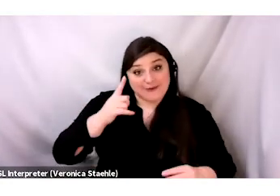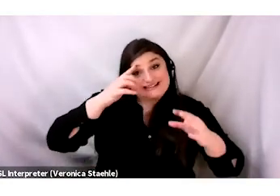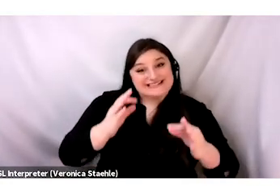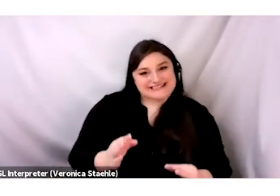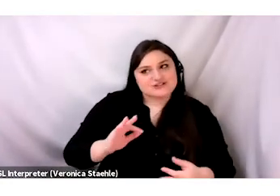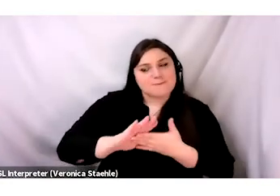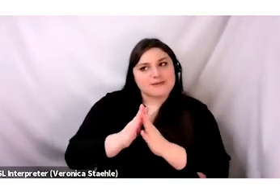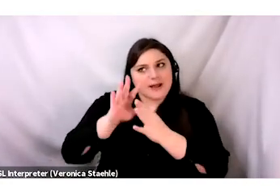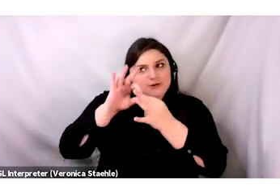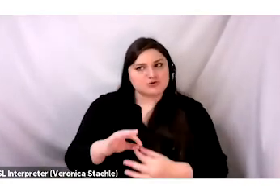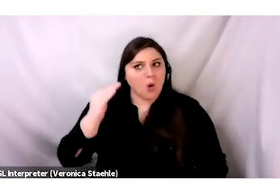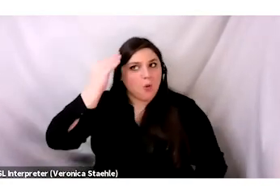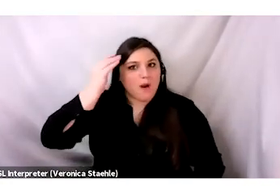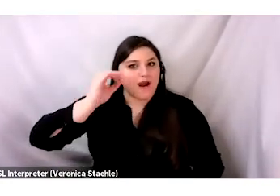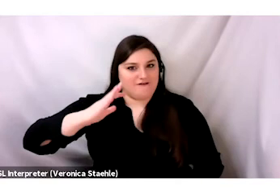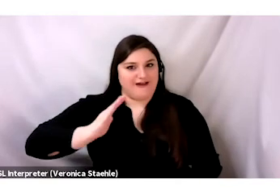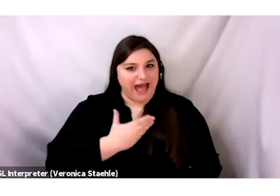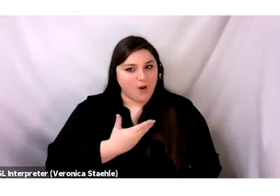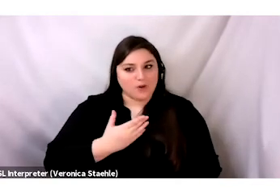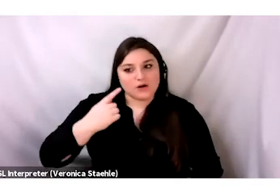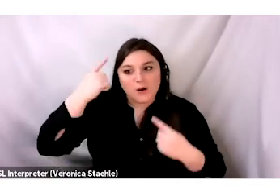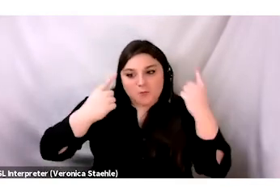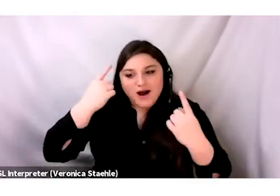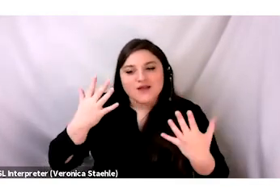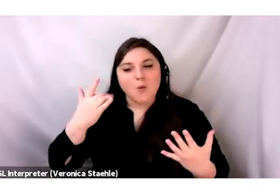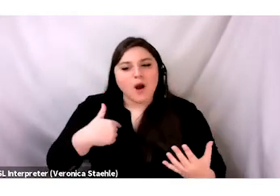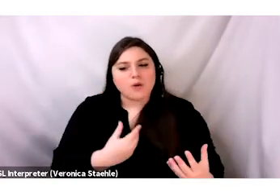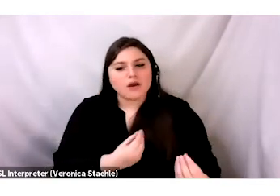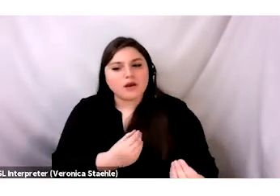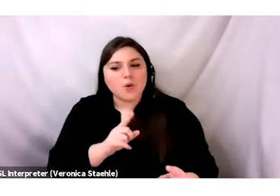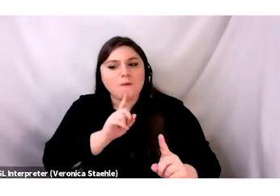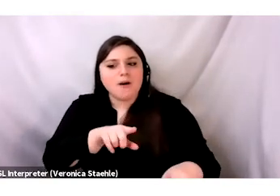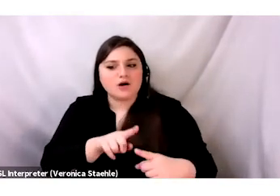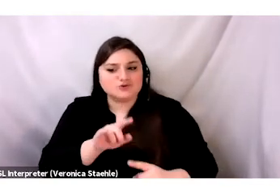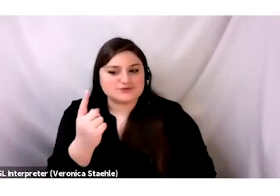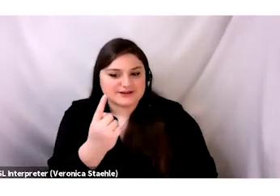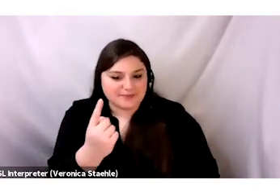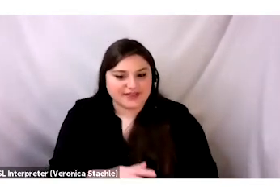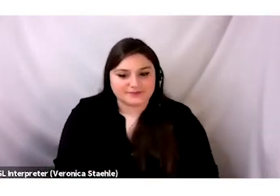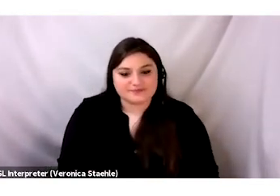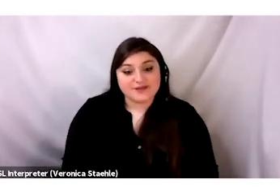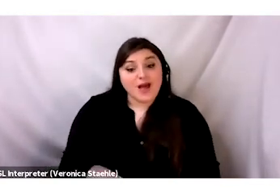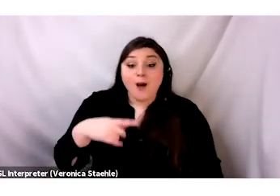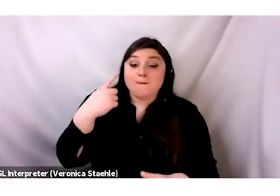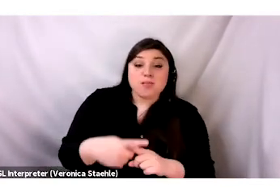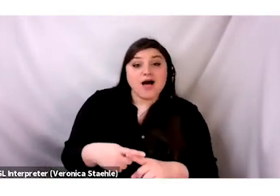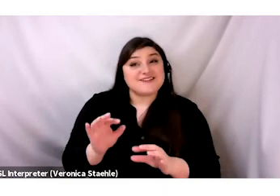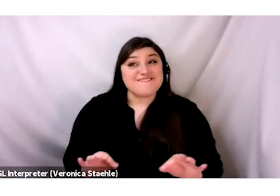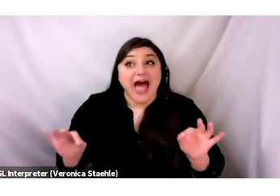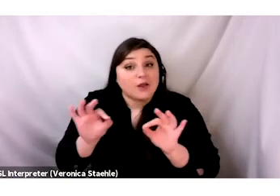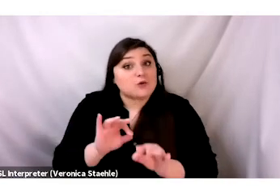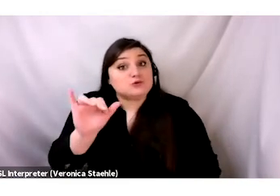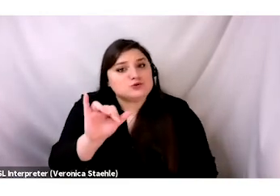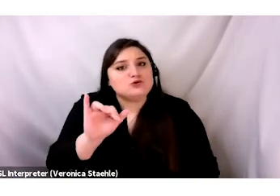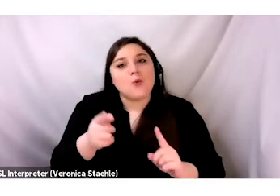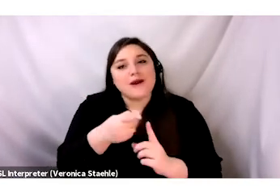thrift stores that are, like charity shops or that serve communities in some capacity, and